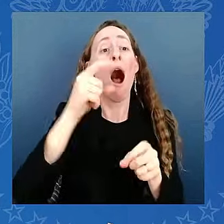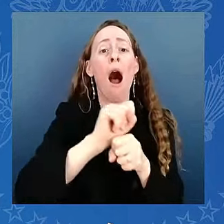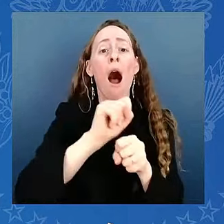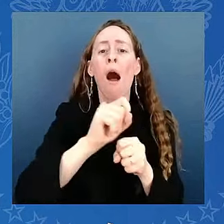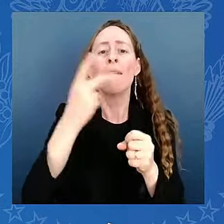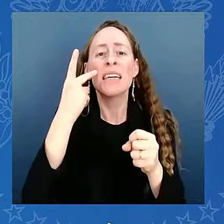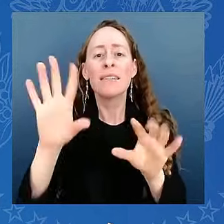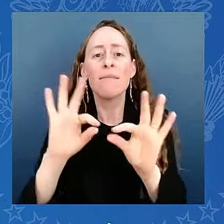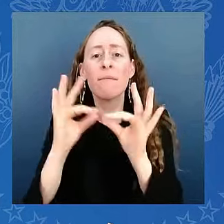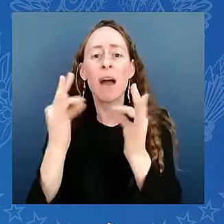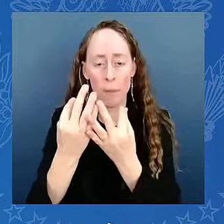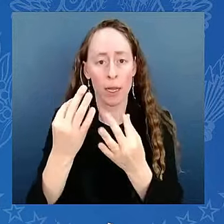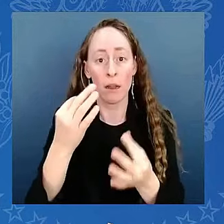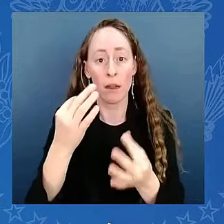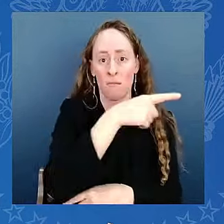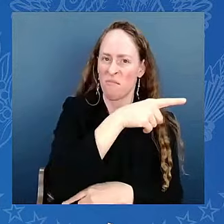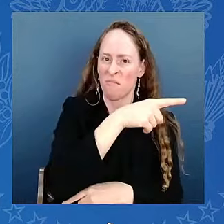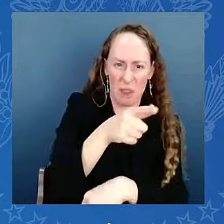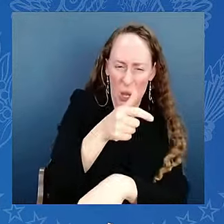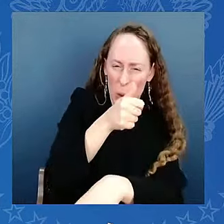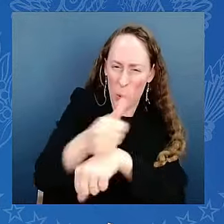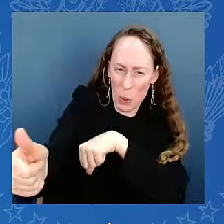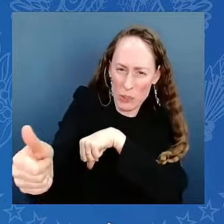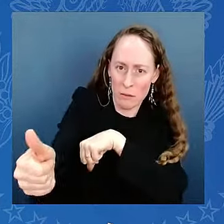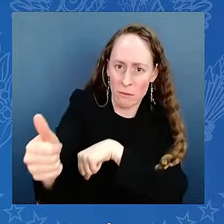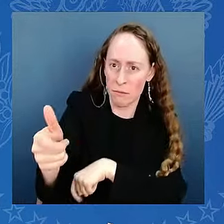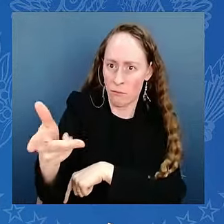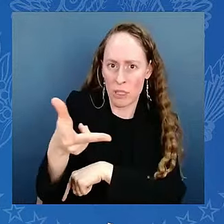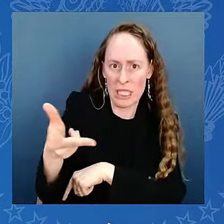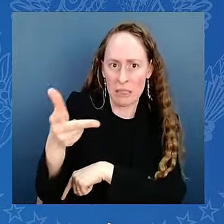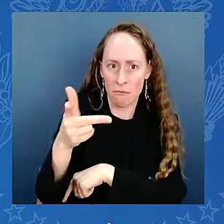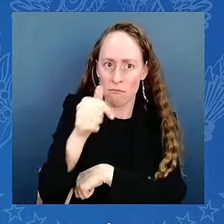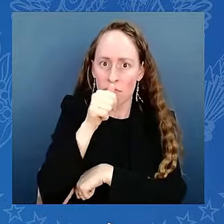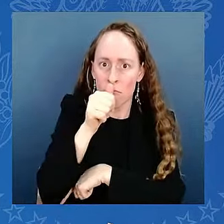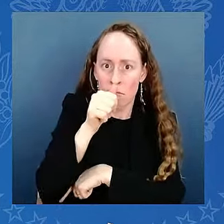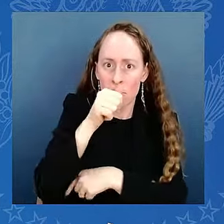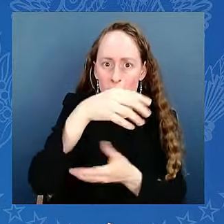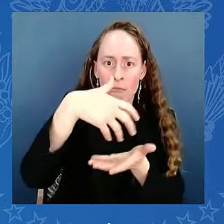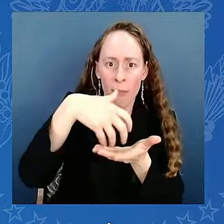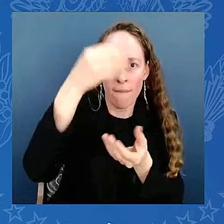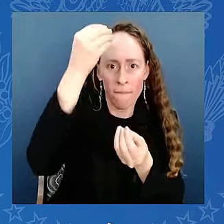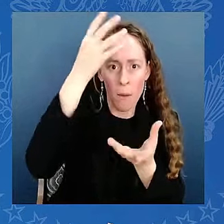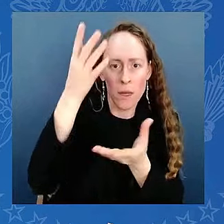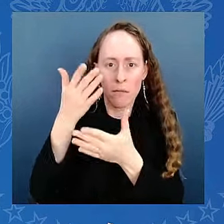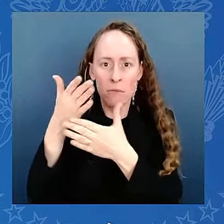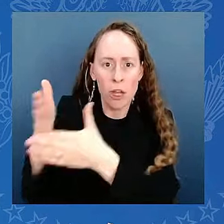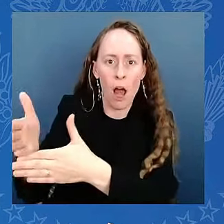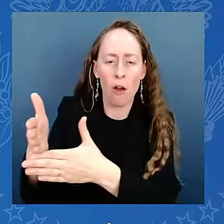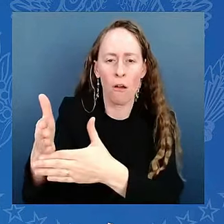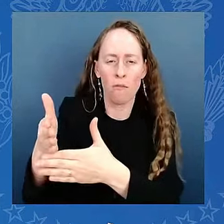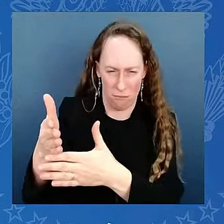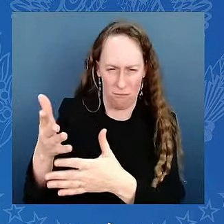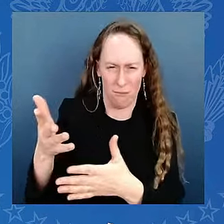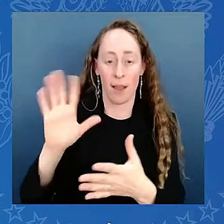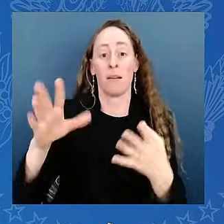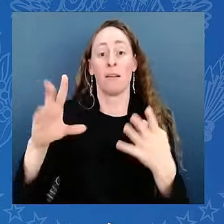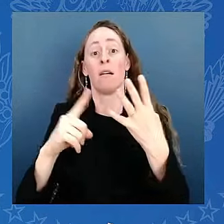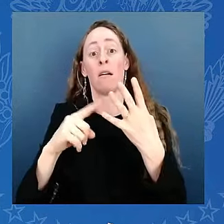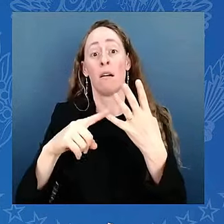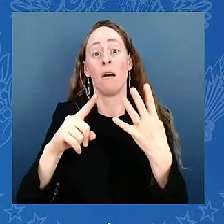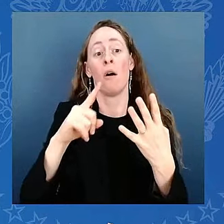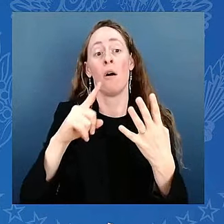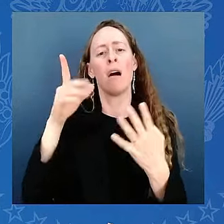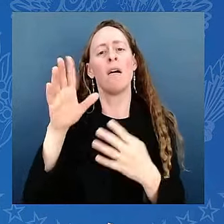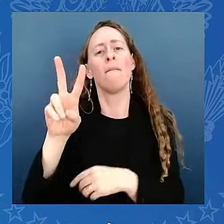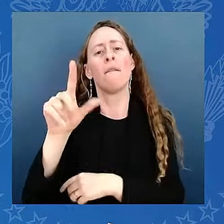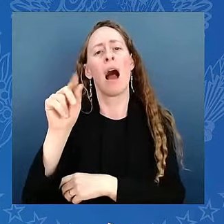spies. And Vladimir, who is a Russian citizen by birth and holds an American green card, is a Pulitzer Prize-winning journalist